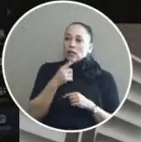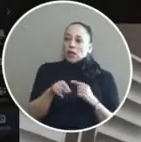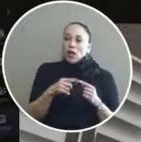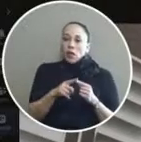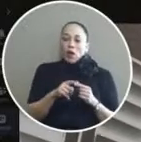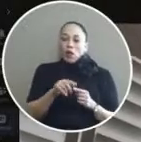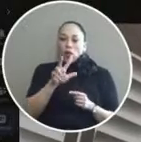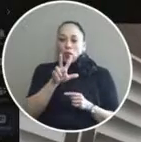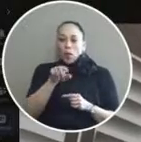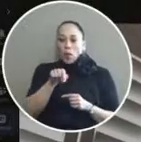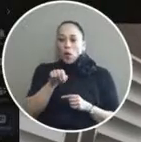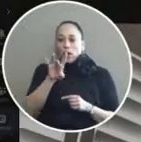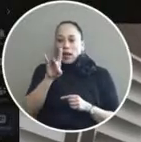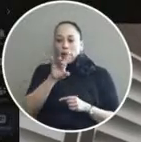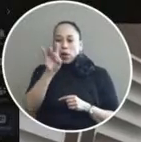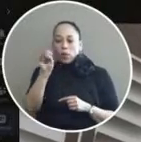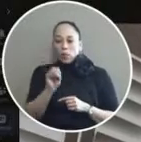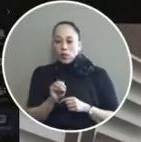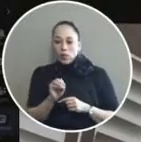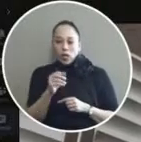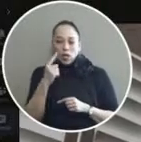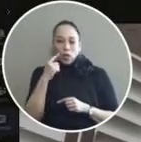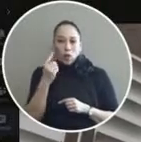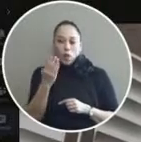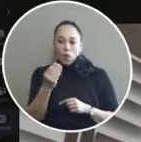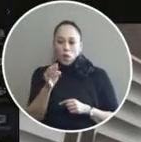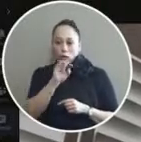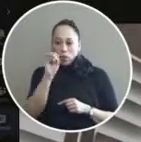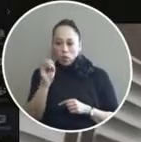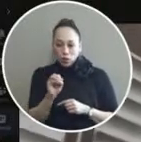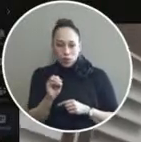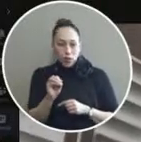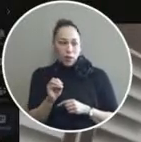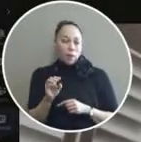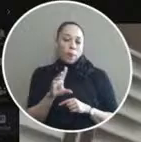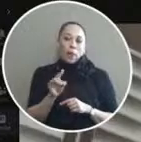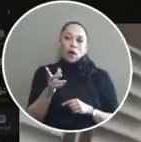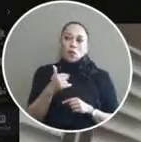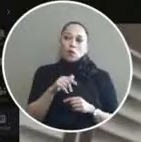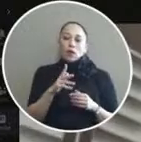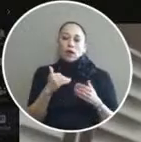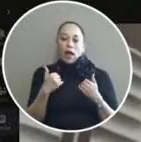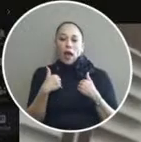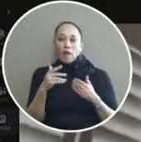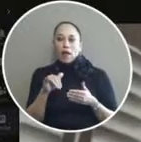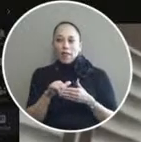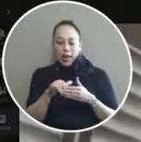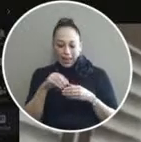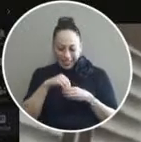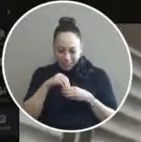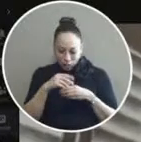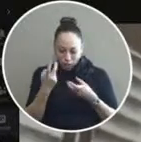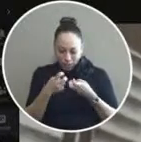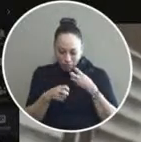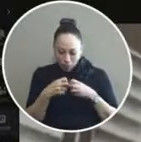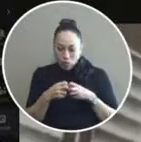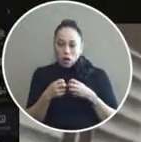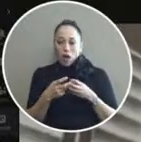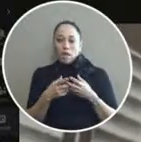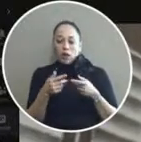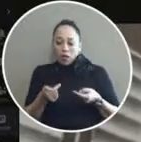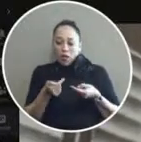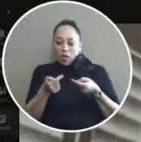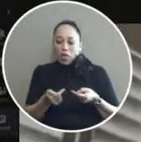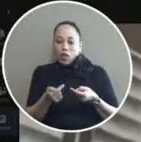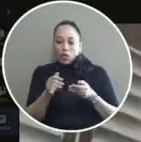about 3.8% and going all the way to 14% unemployment. And then we have this internal struggle within